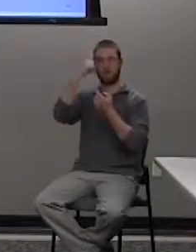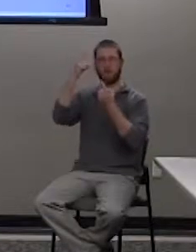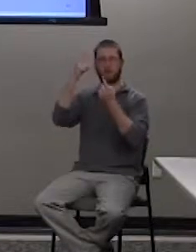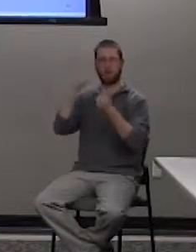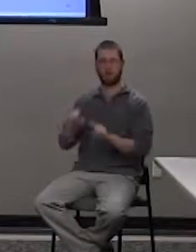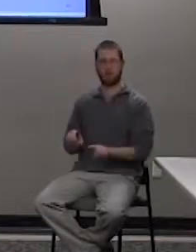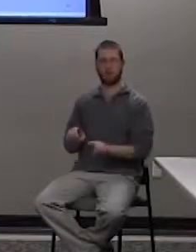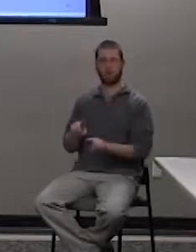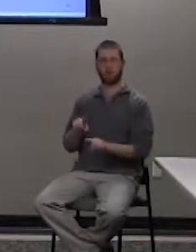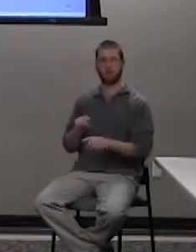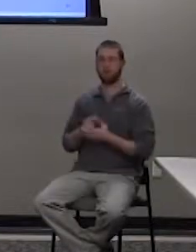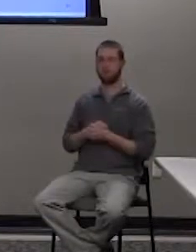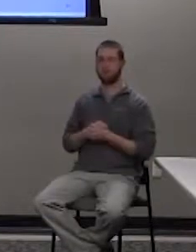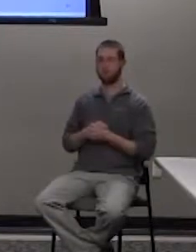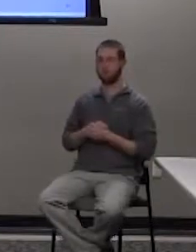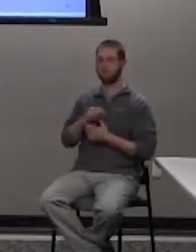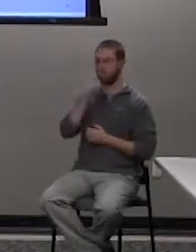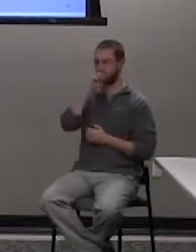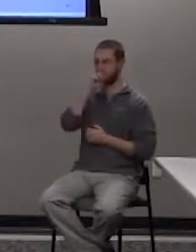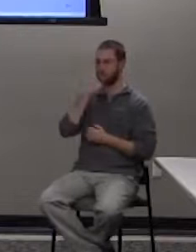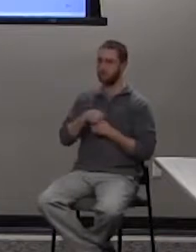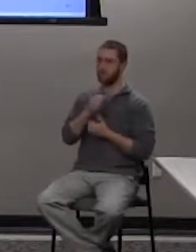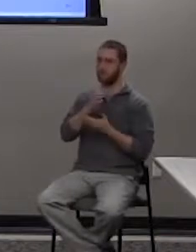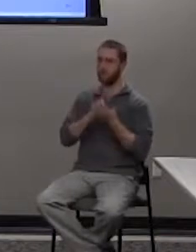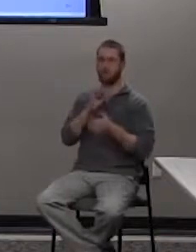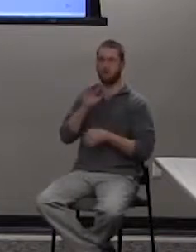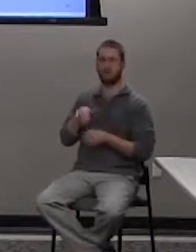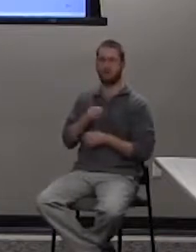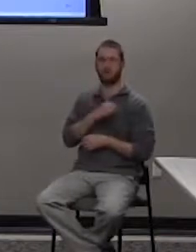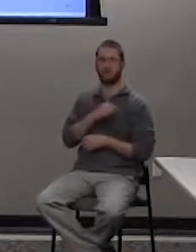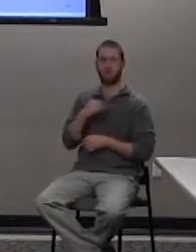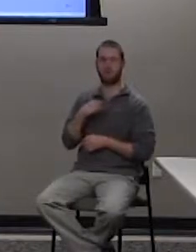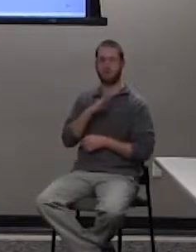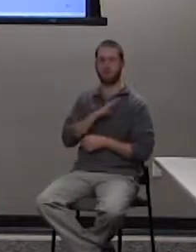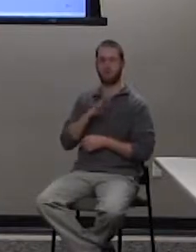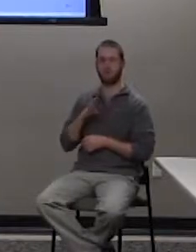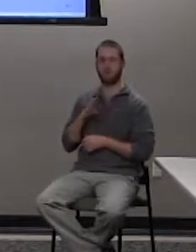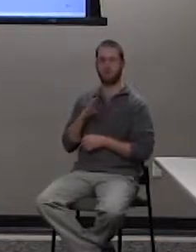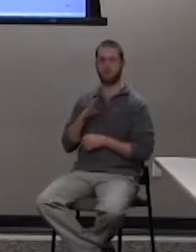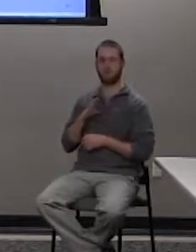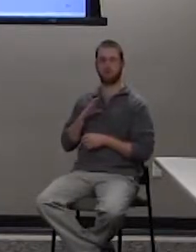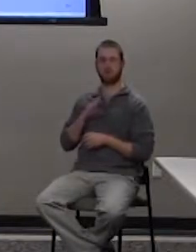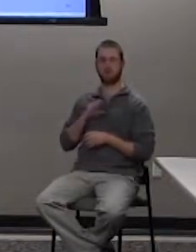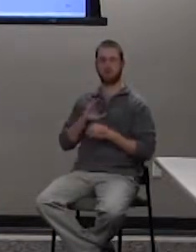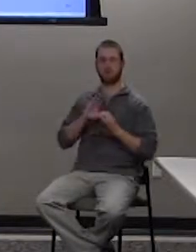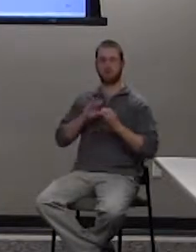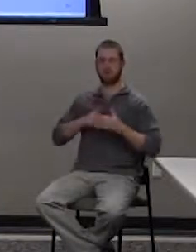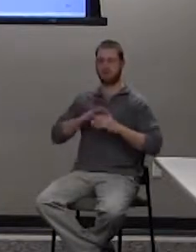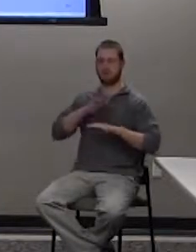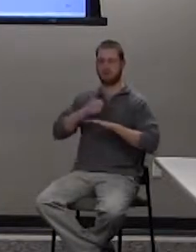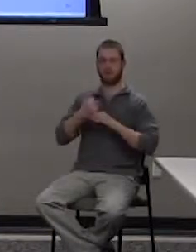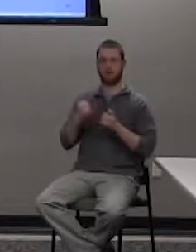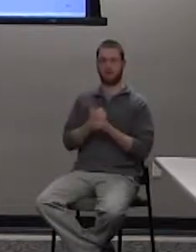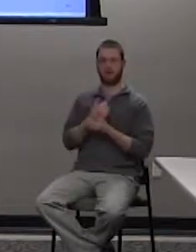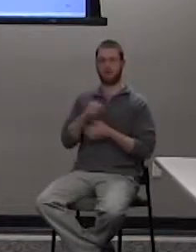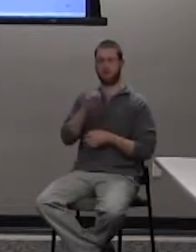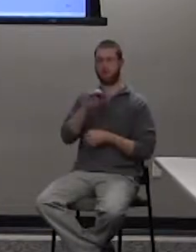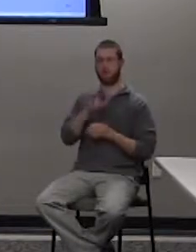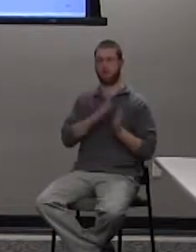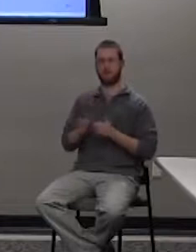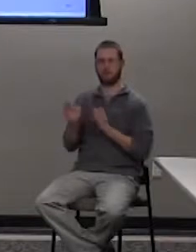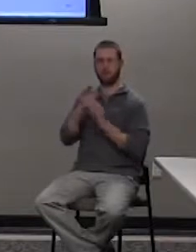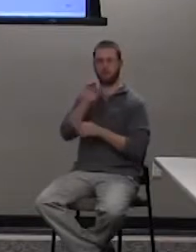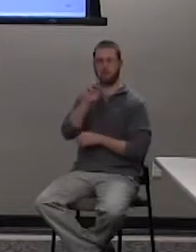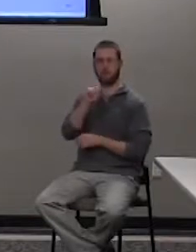Okay? Part of what that is, and my point of bringing up the member boards, is organizational framework. And I know that's a big one